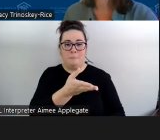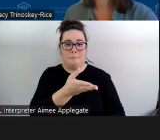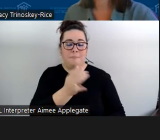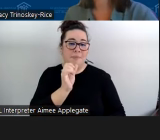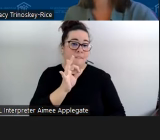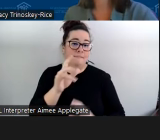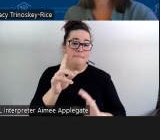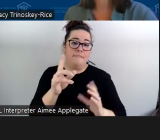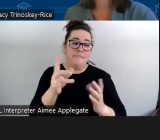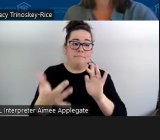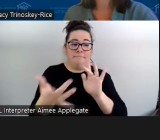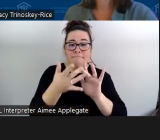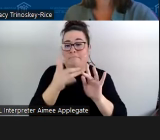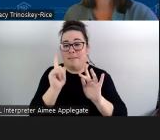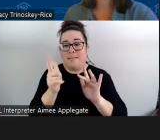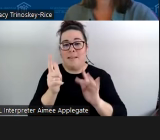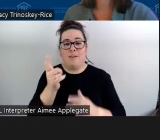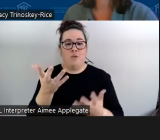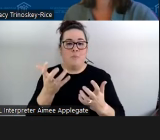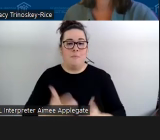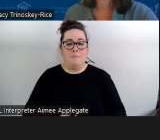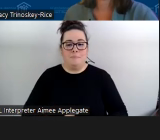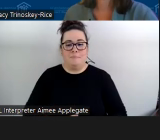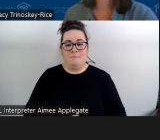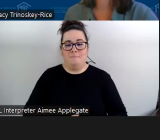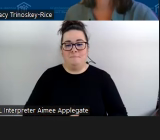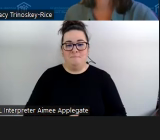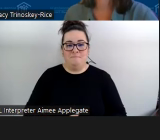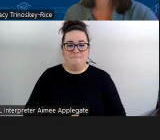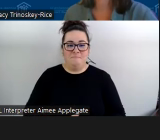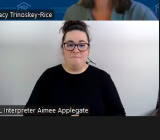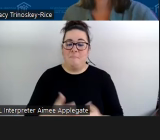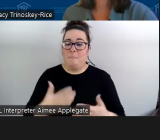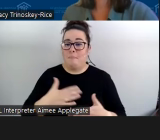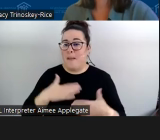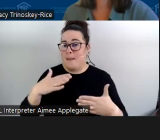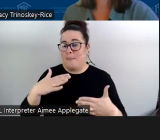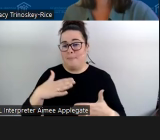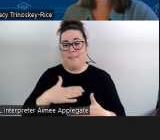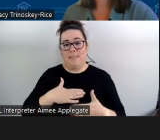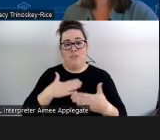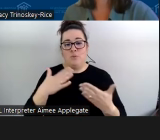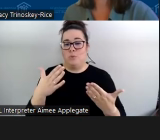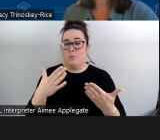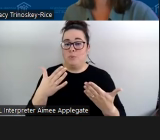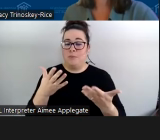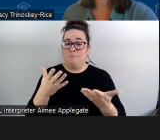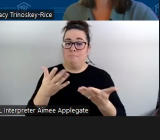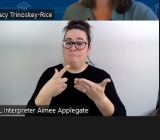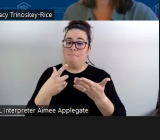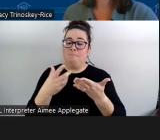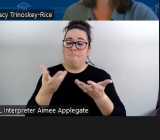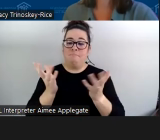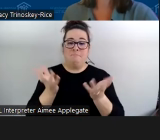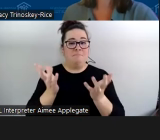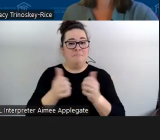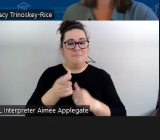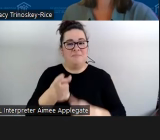to, contact me after this meeting, I'm always happy to talk with you offline.